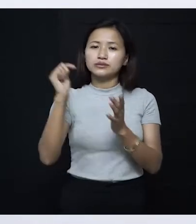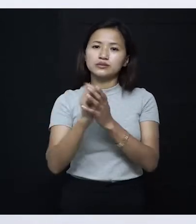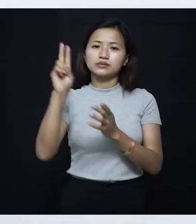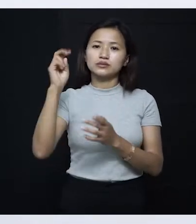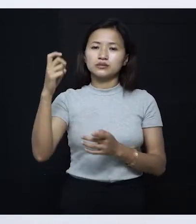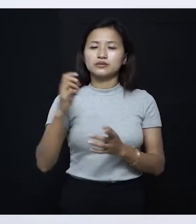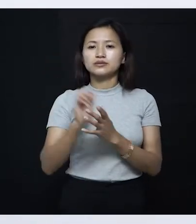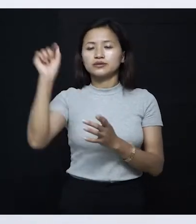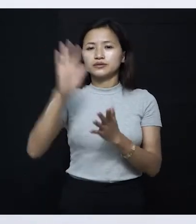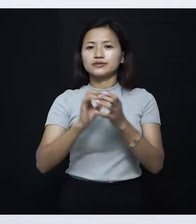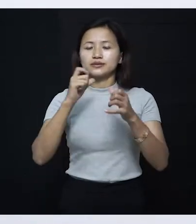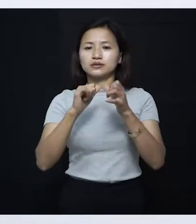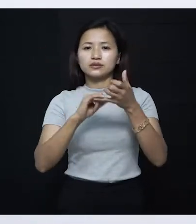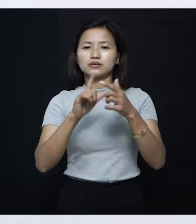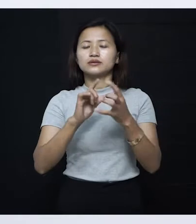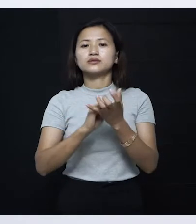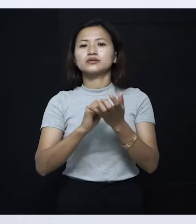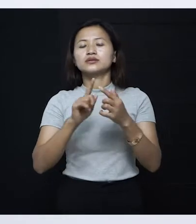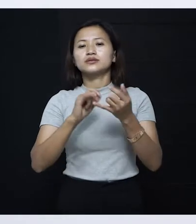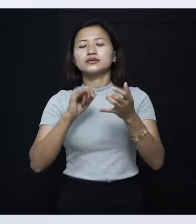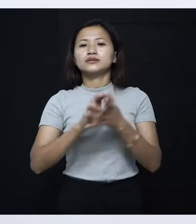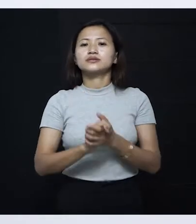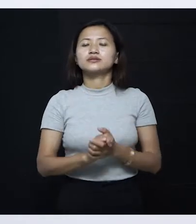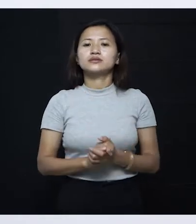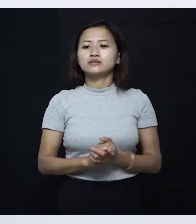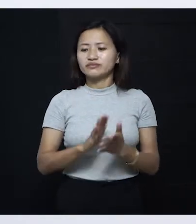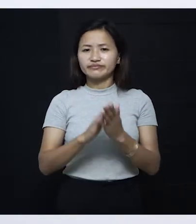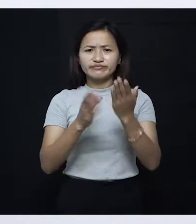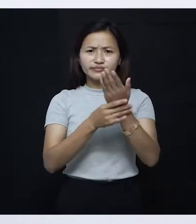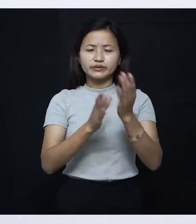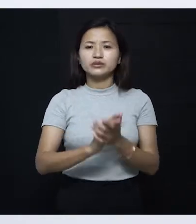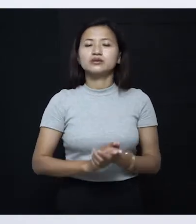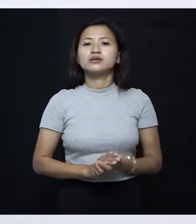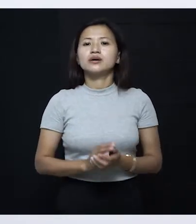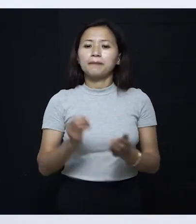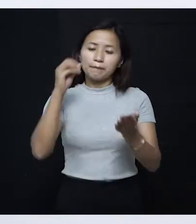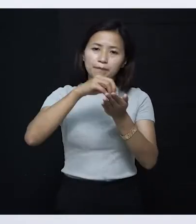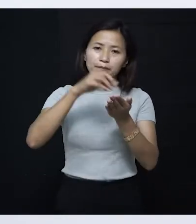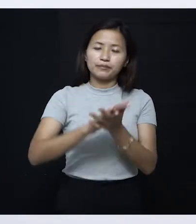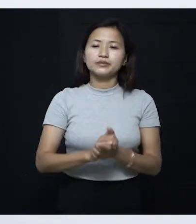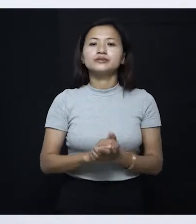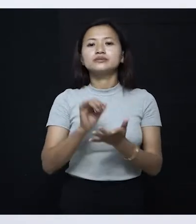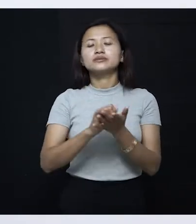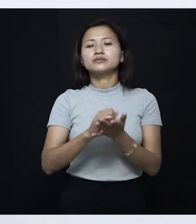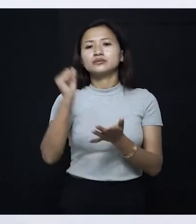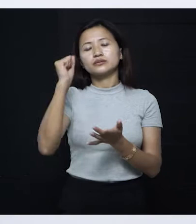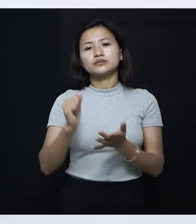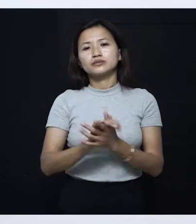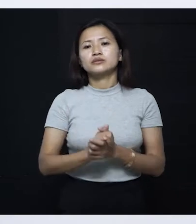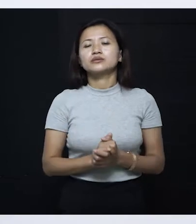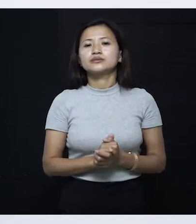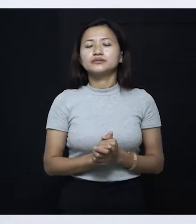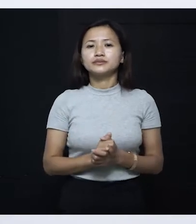27 degree Celsius. So that is the temperature. So make sure you mention that also. Then you